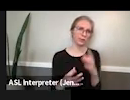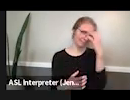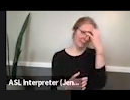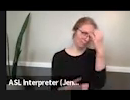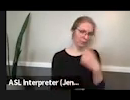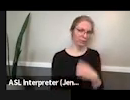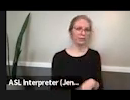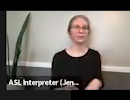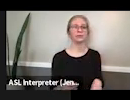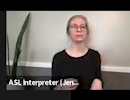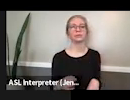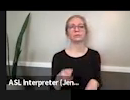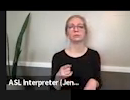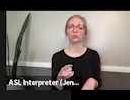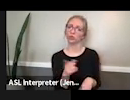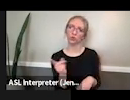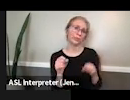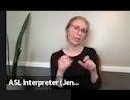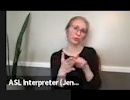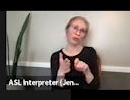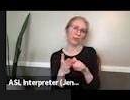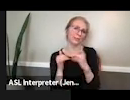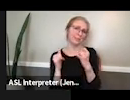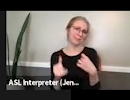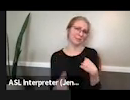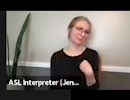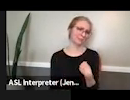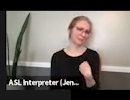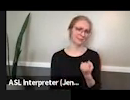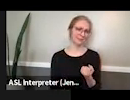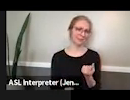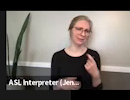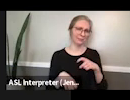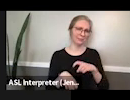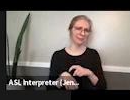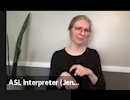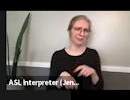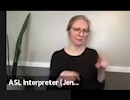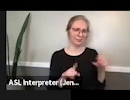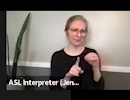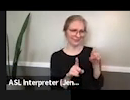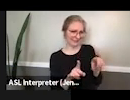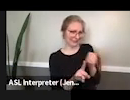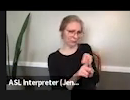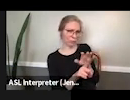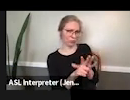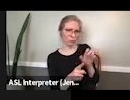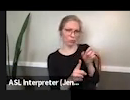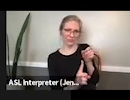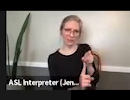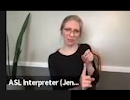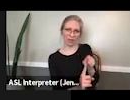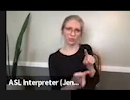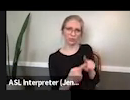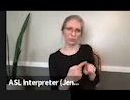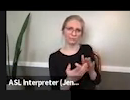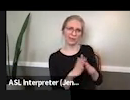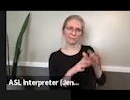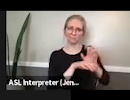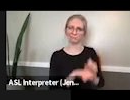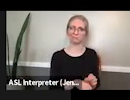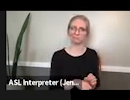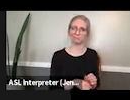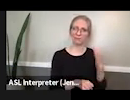I can. You know, how many times does a child need to be exposed to a stimuli to really habituate to it? Does a